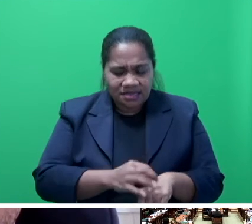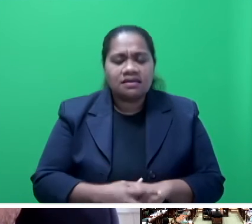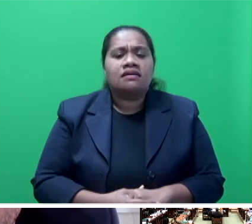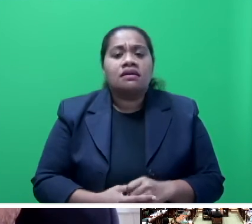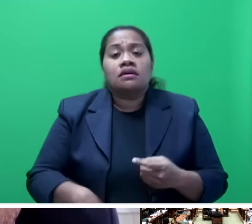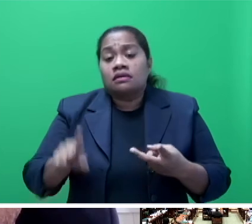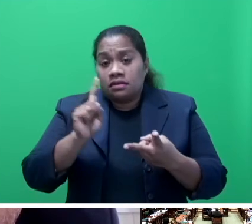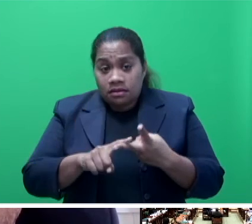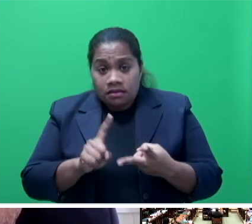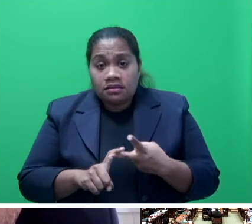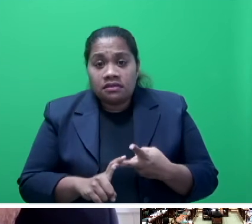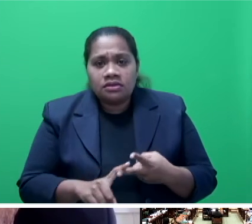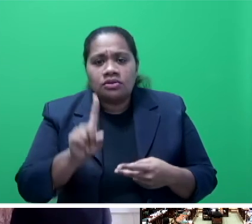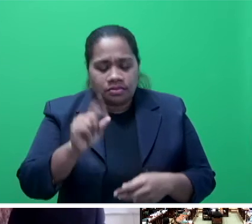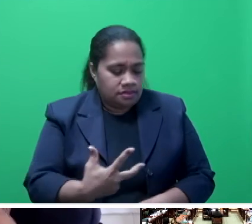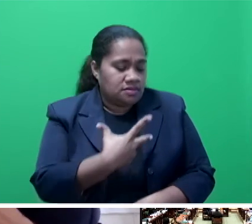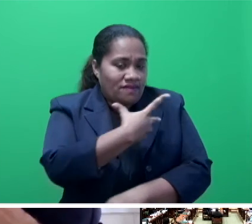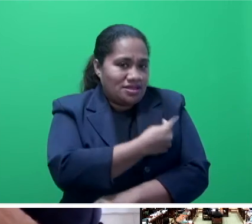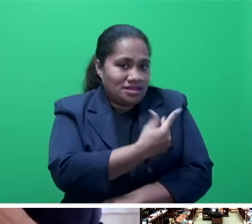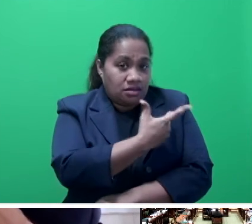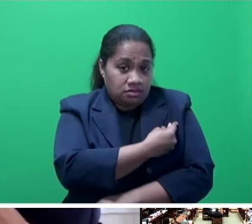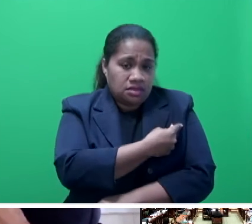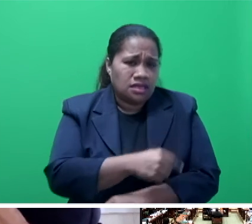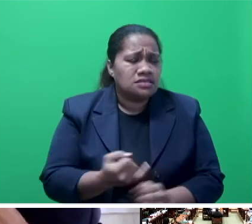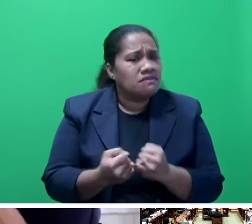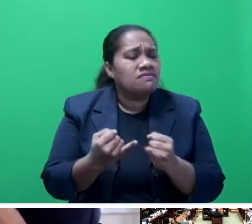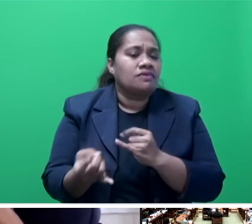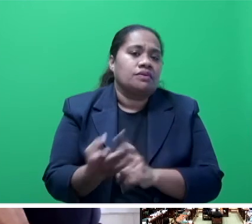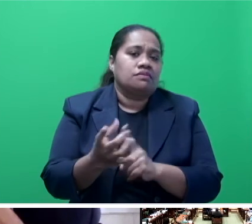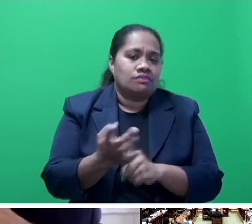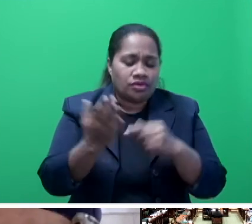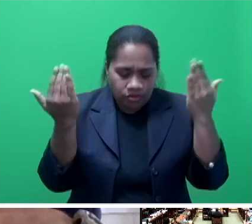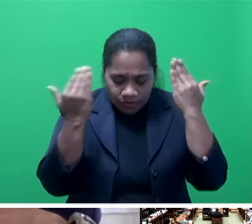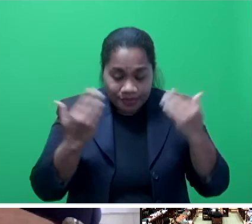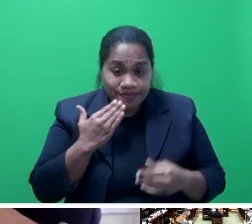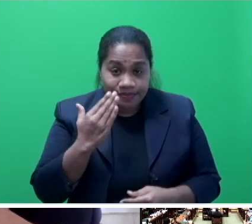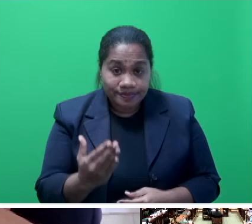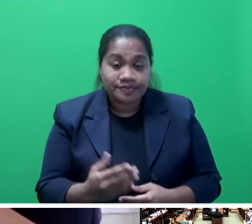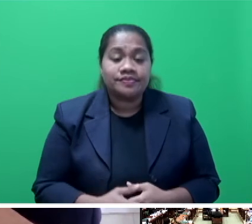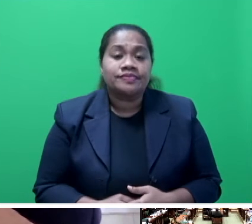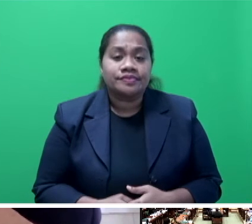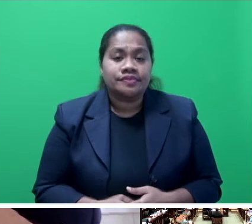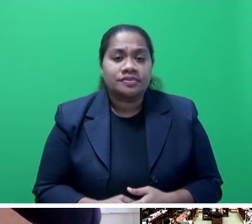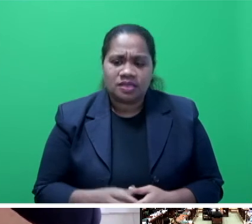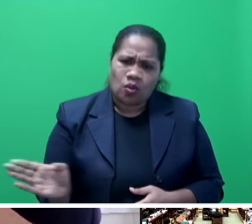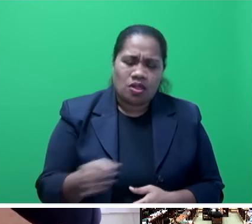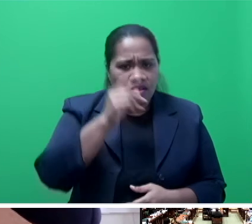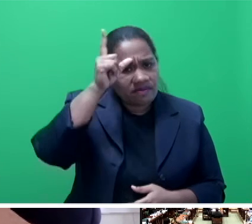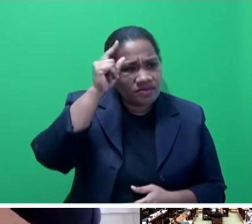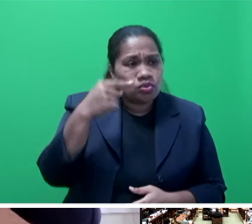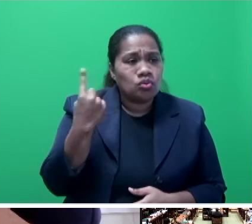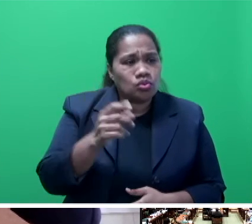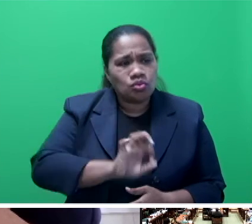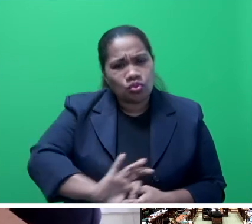is also doing the vaccination. Honourable Speaker, it is very important that, again stressed, that all Fijians that have not